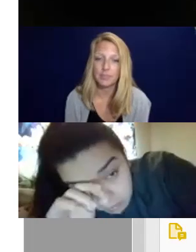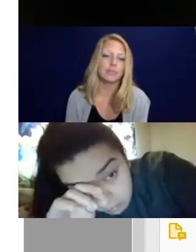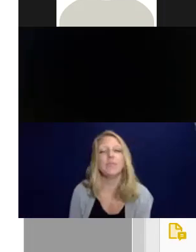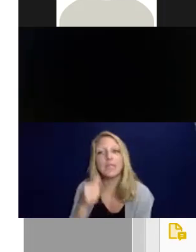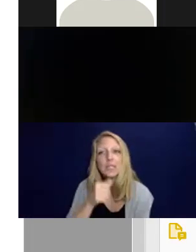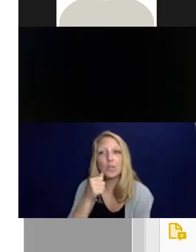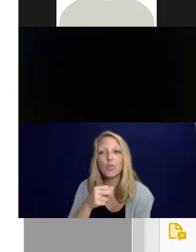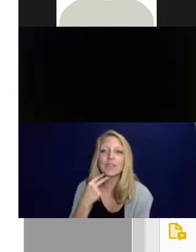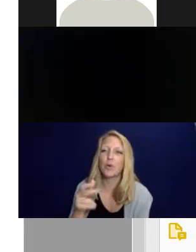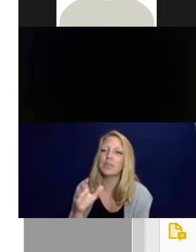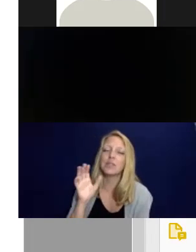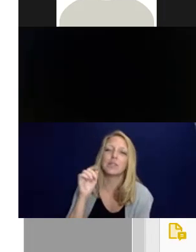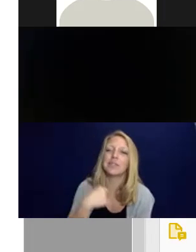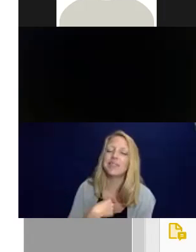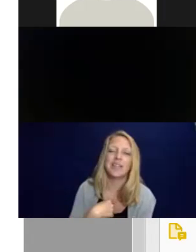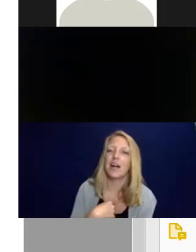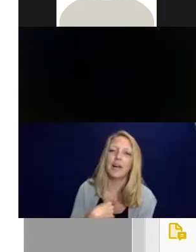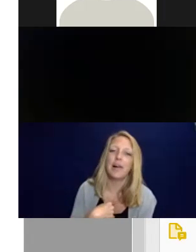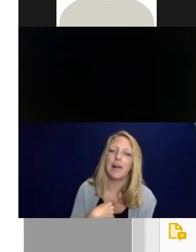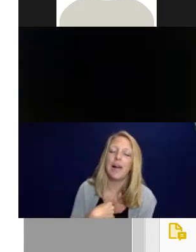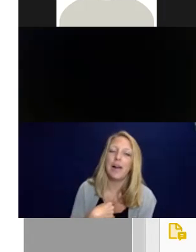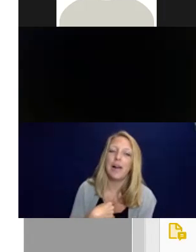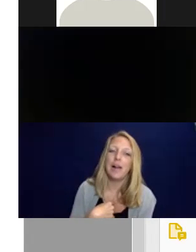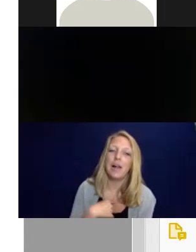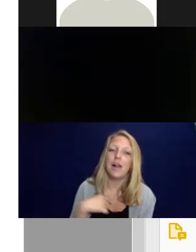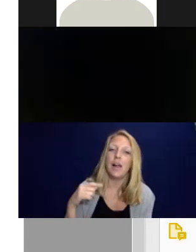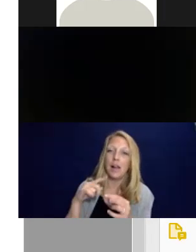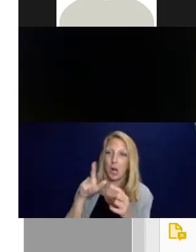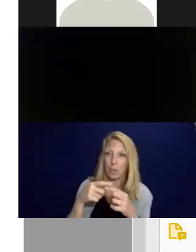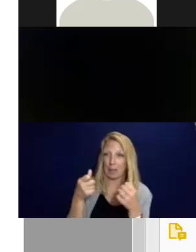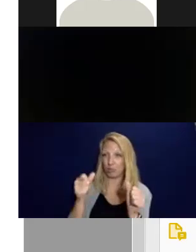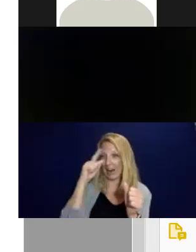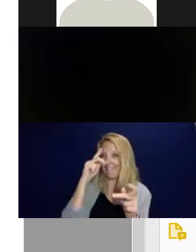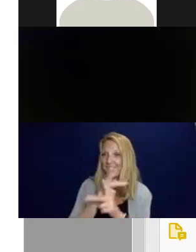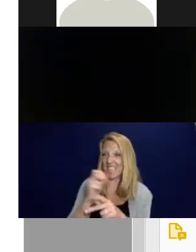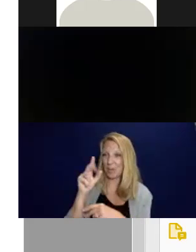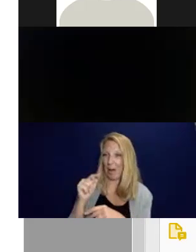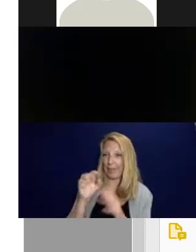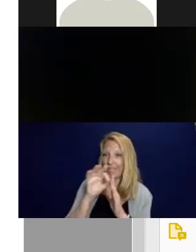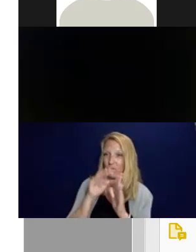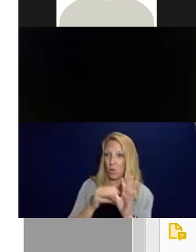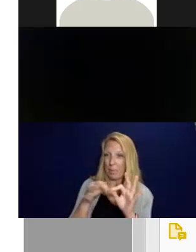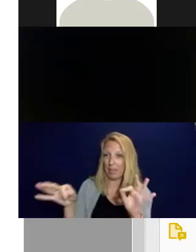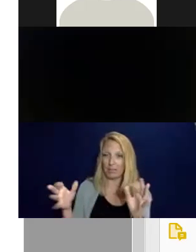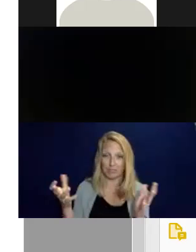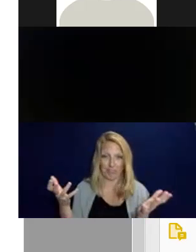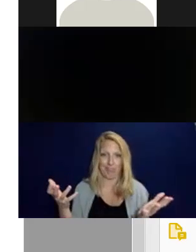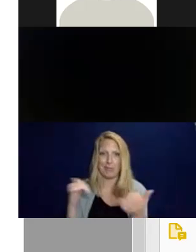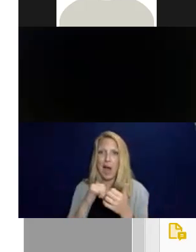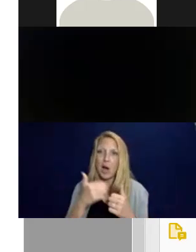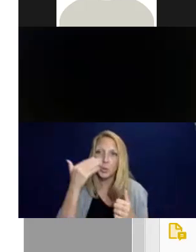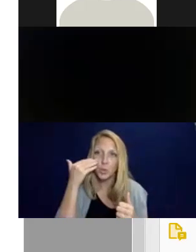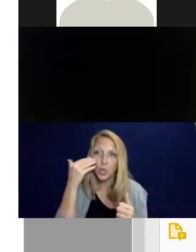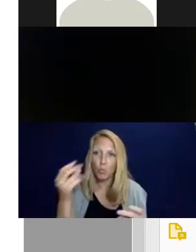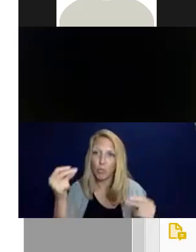I was meaning more along the lines of, like, when you're trying to figure out the formula, how do you know right off